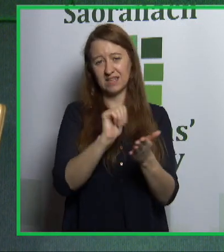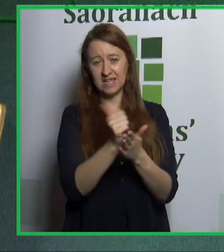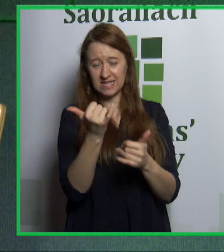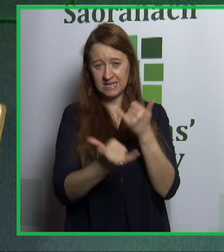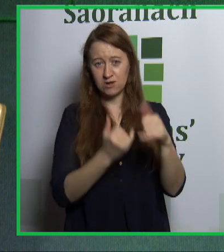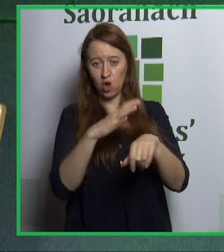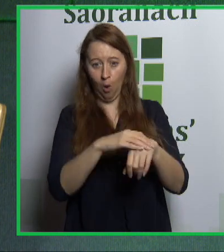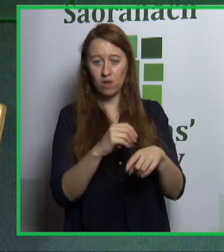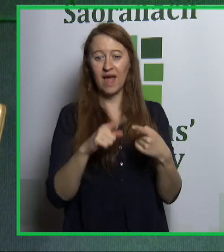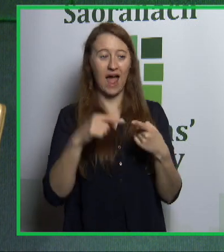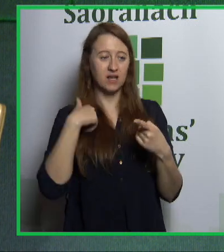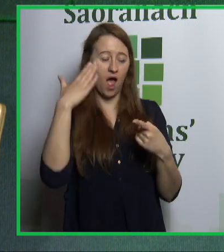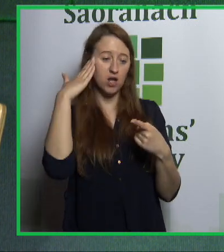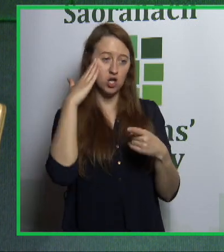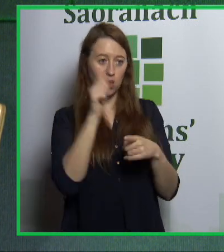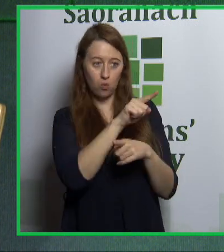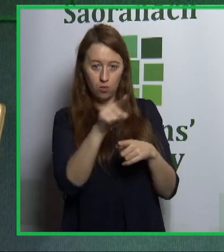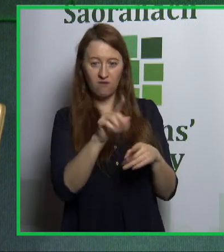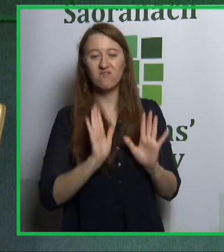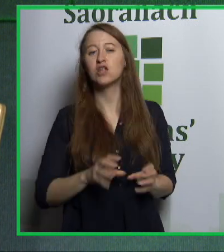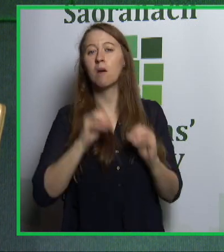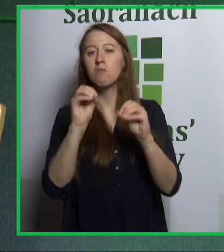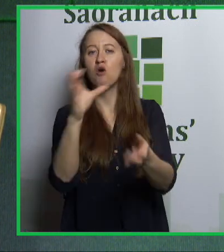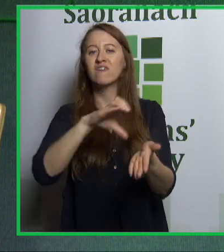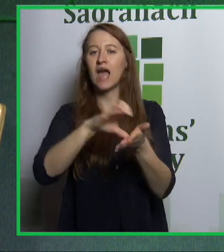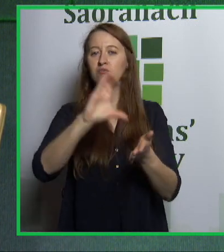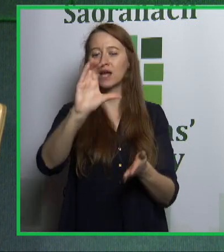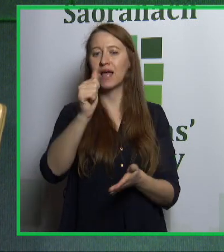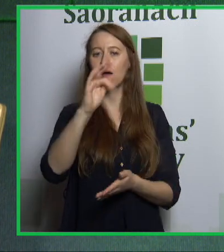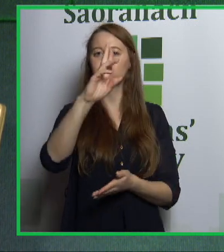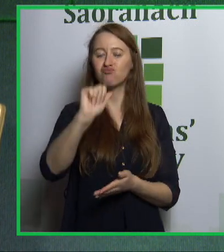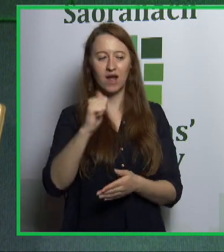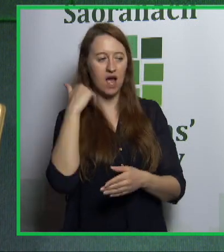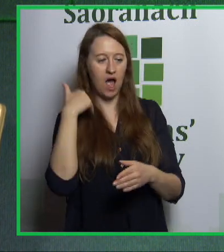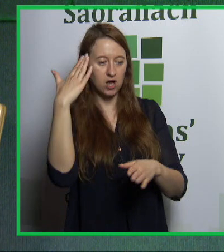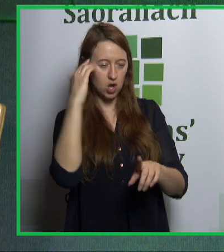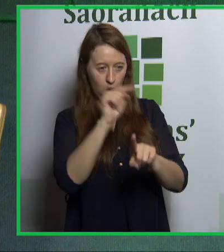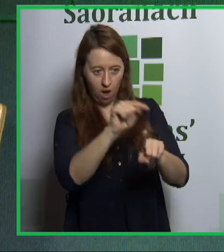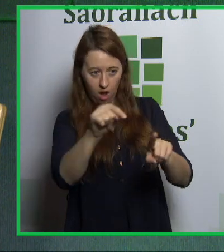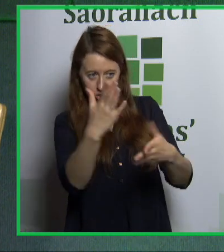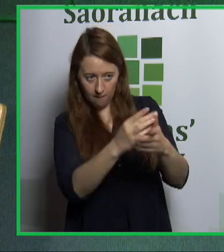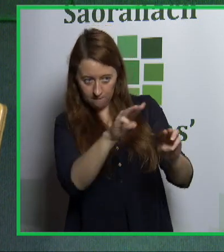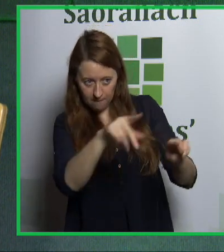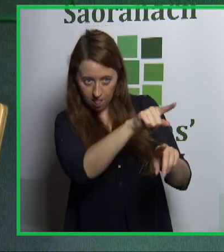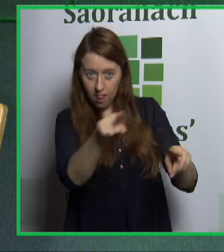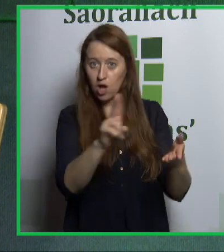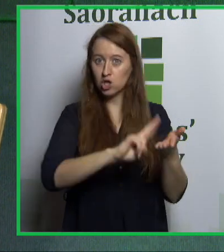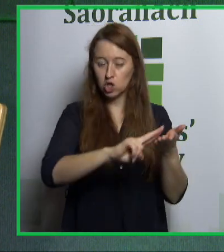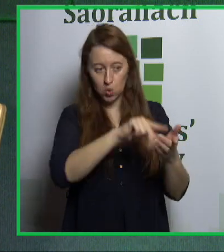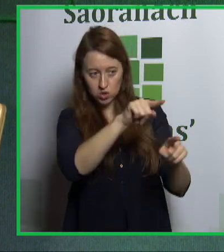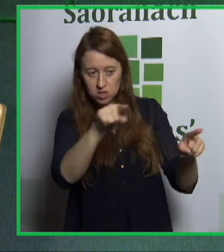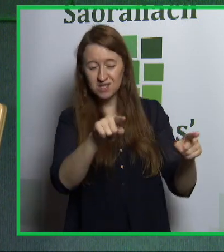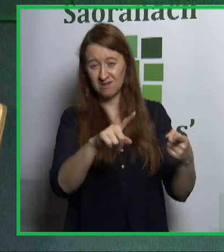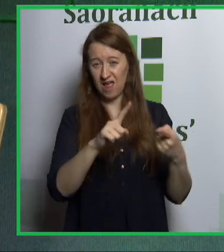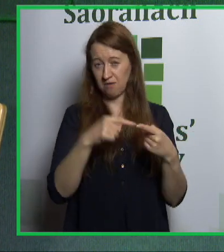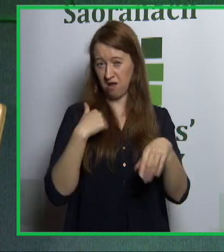methadone, there was people, I moved to Cabra, there was people in the area who were looking for money and would have sold them methadone, and I had friends who was doing it, a lot older than me,